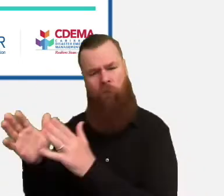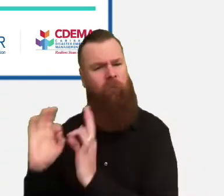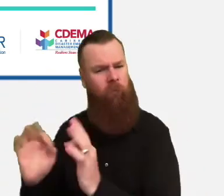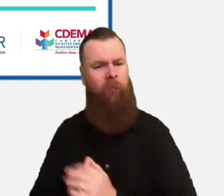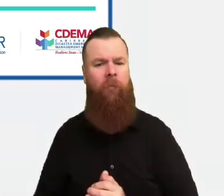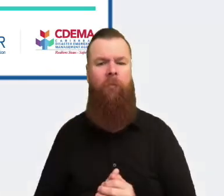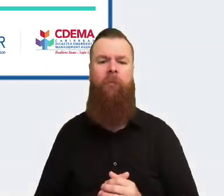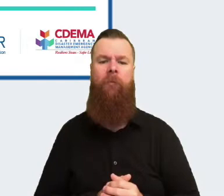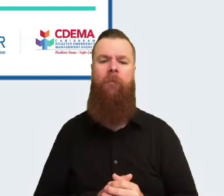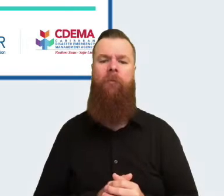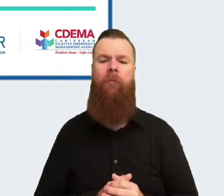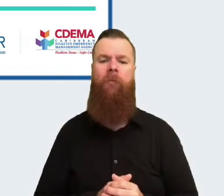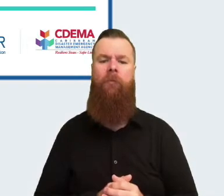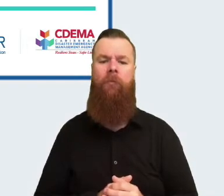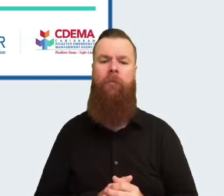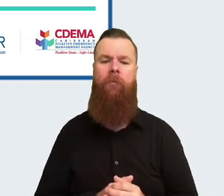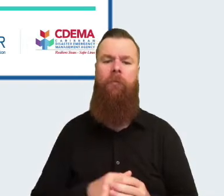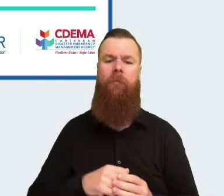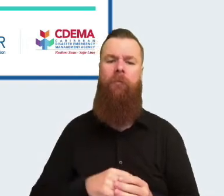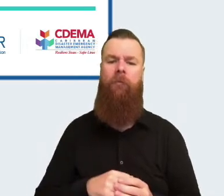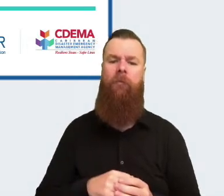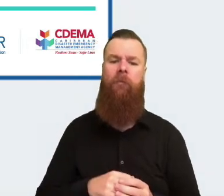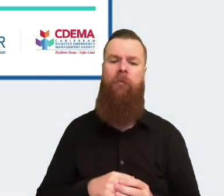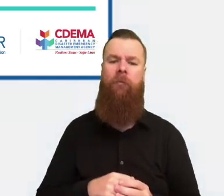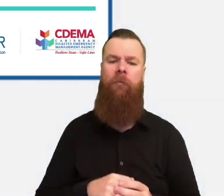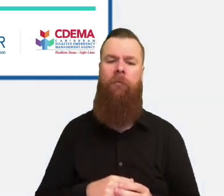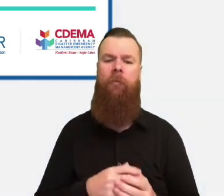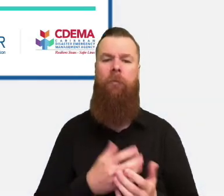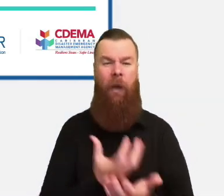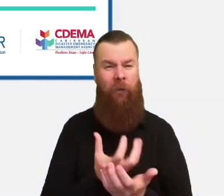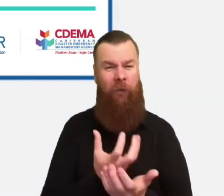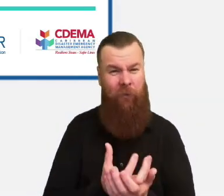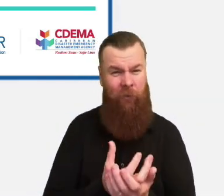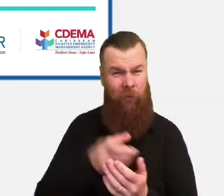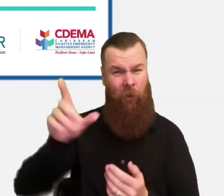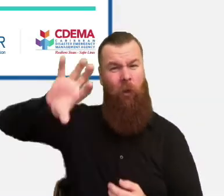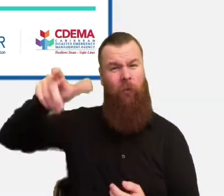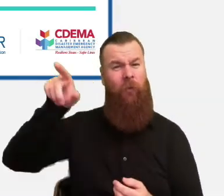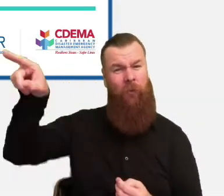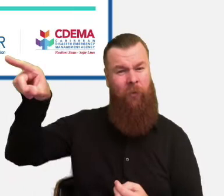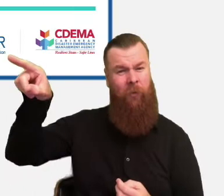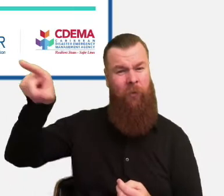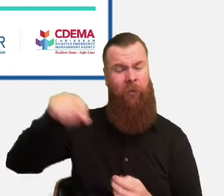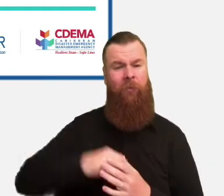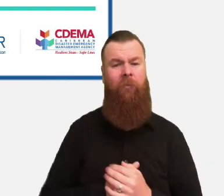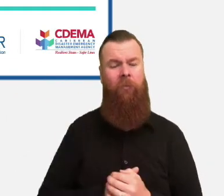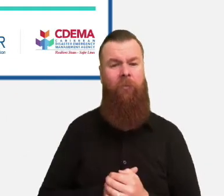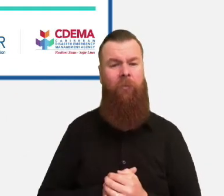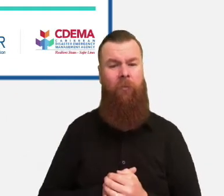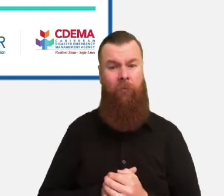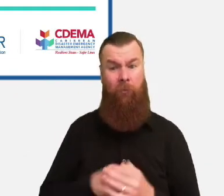investment into the making their infrastructure climate resilient. Their cost